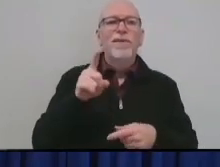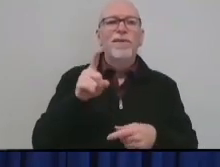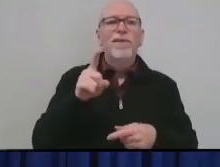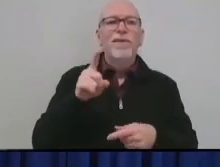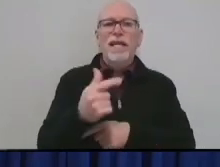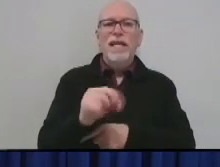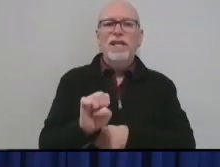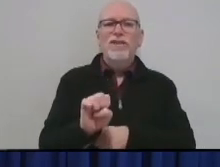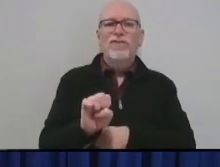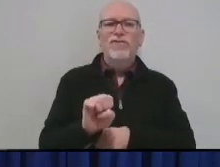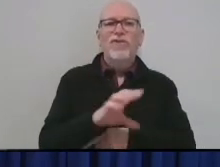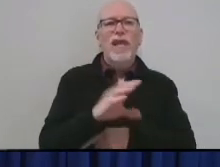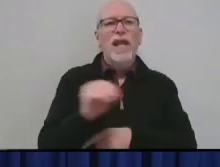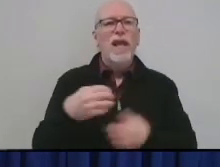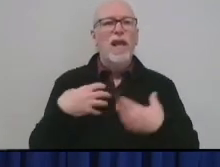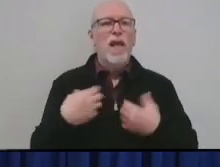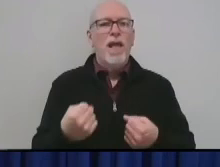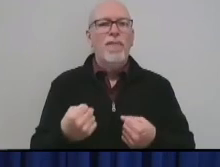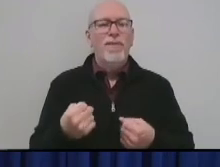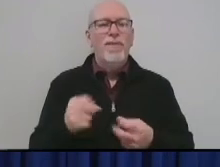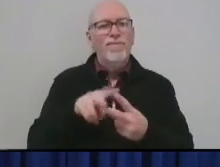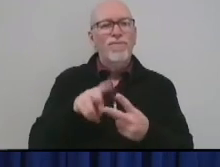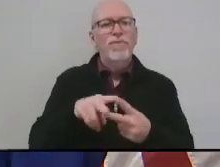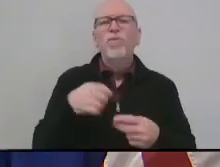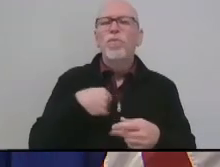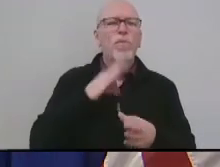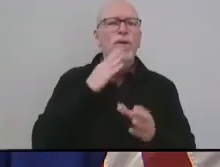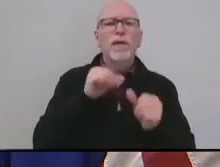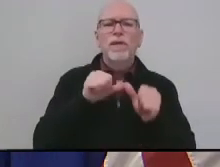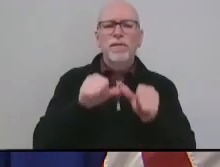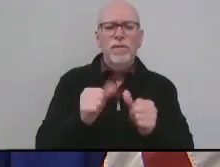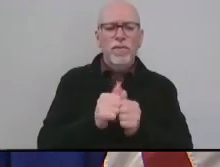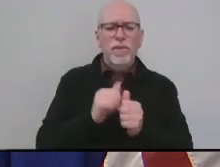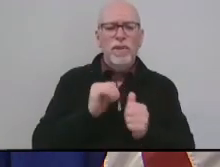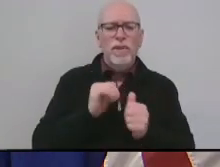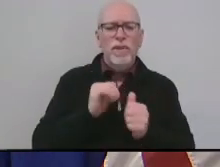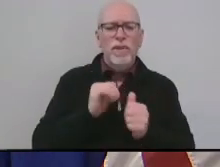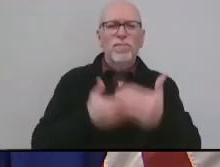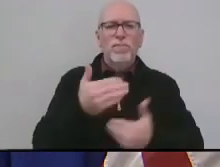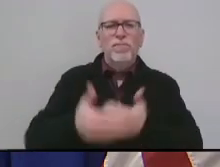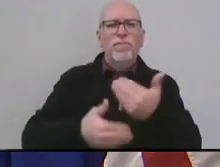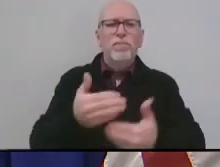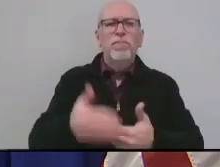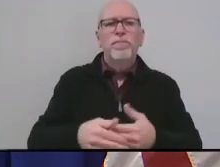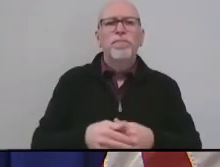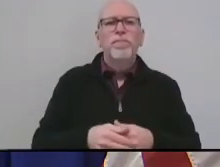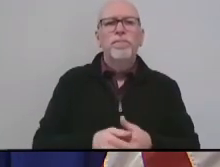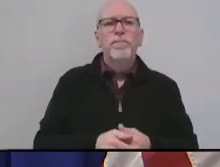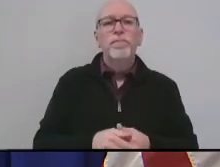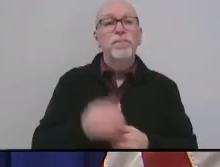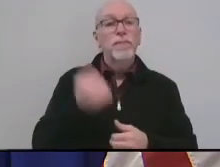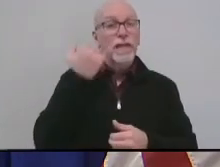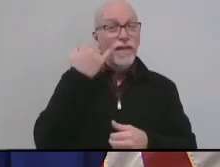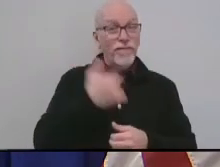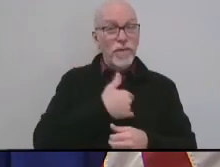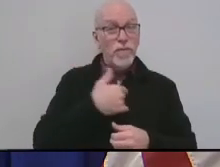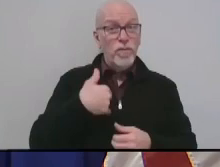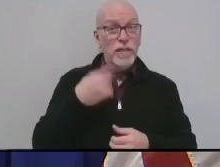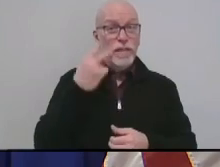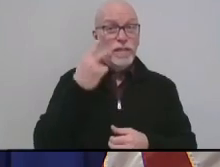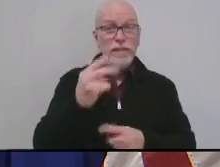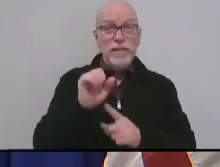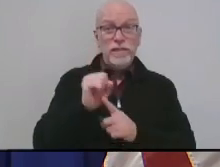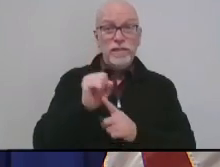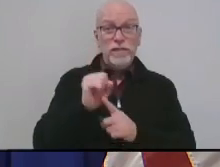comorbidities. So we'll continue to go down that path, and if we get into this situation to where,